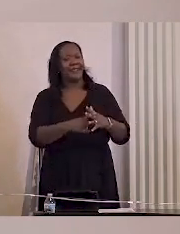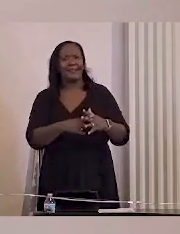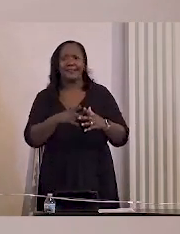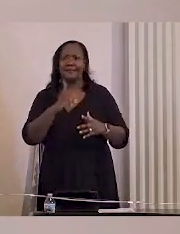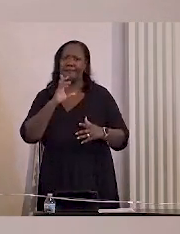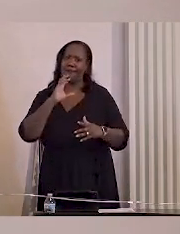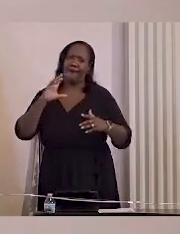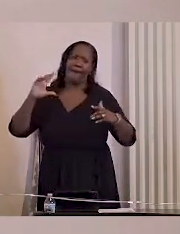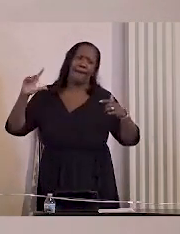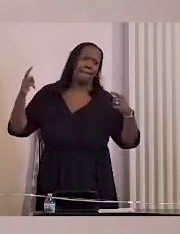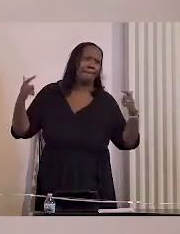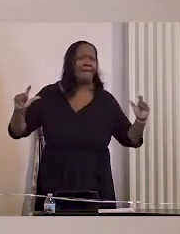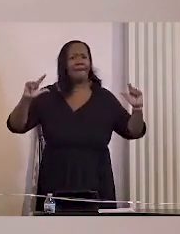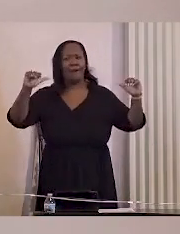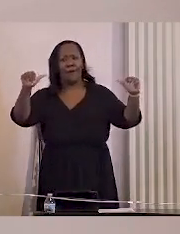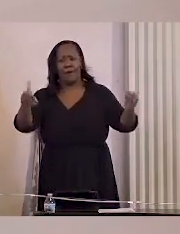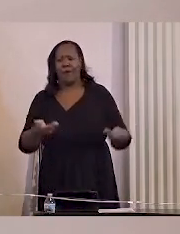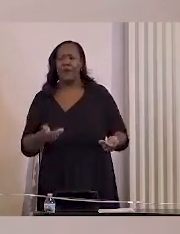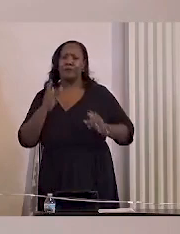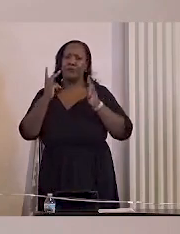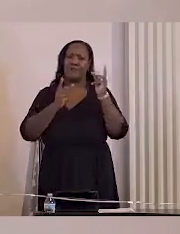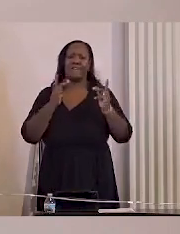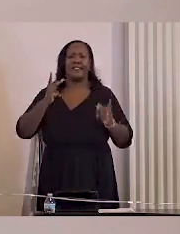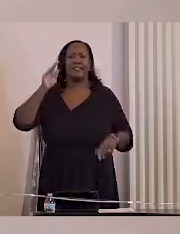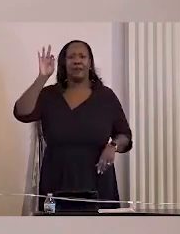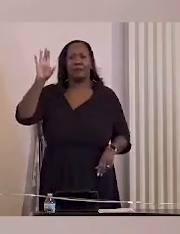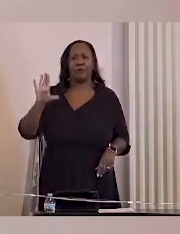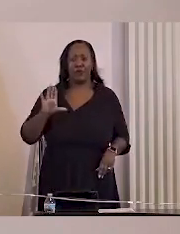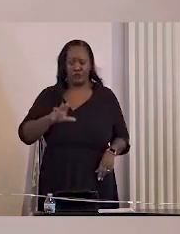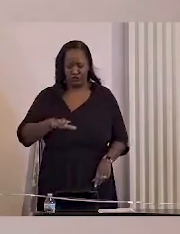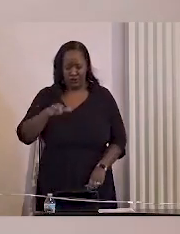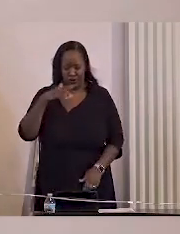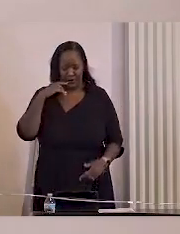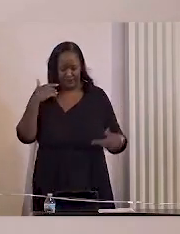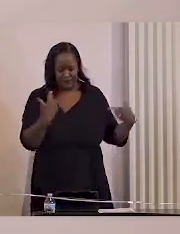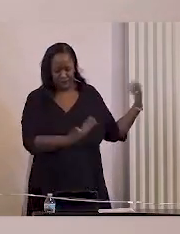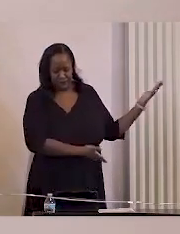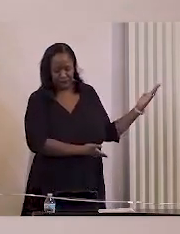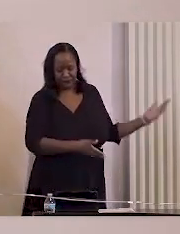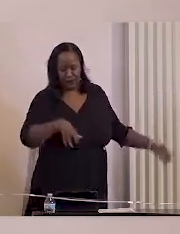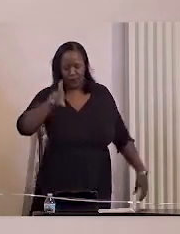big welcome to our guest preacher, the Reverend Ali Casey Bell.